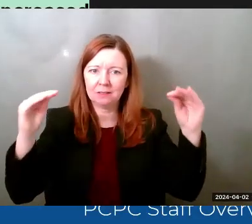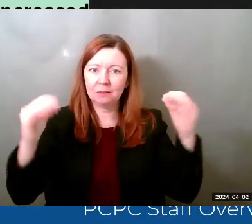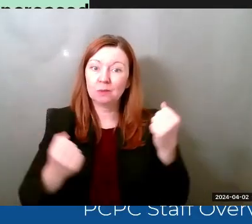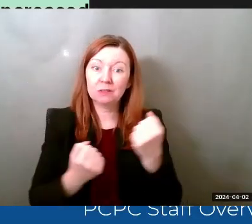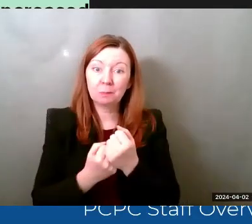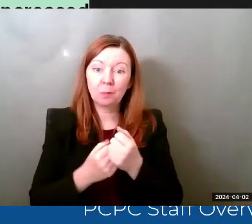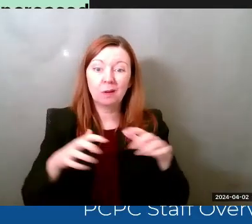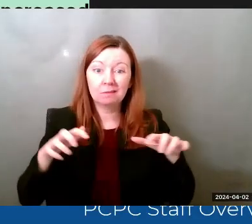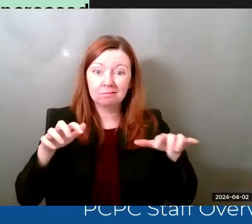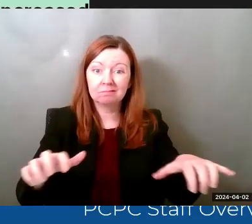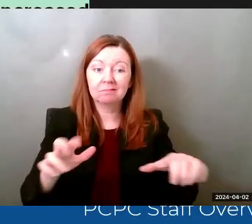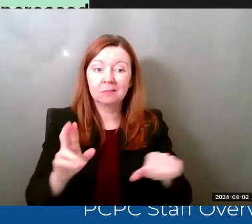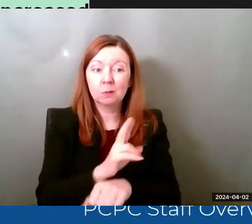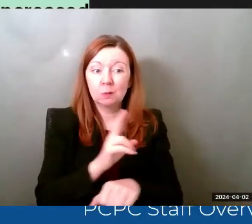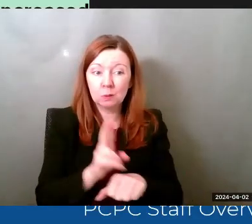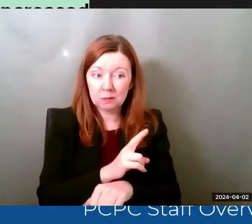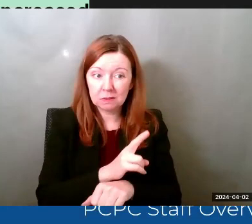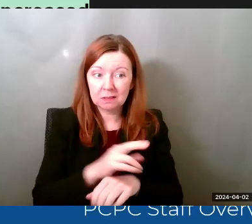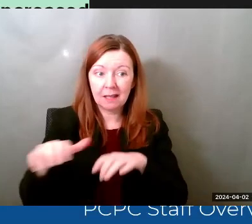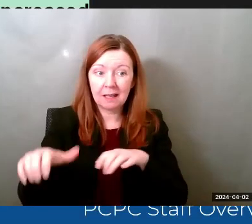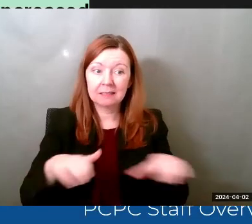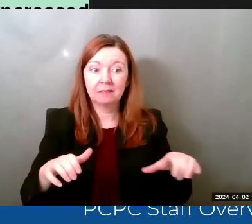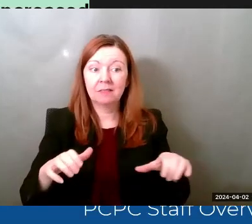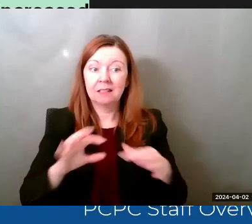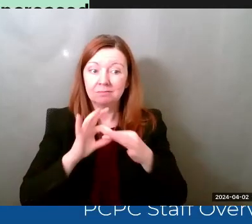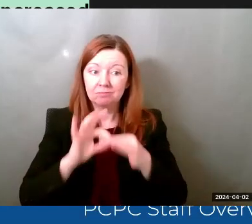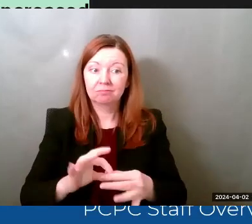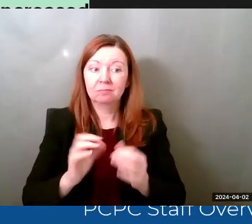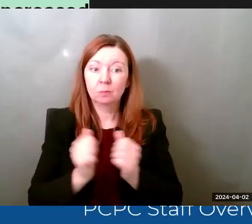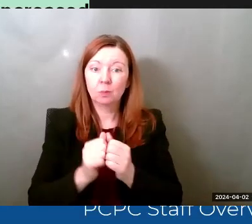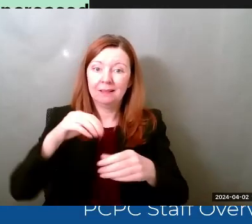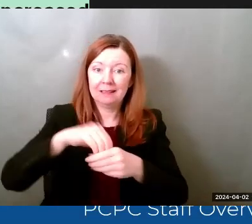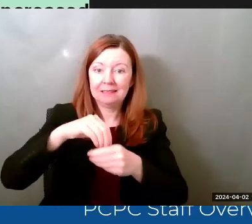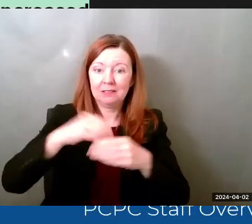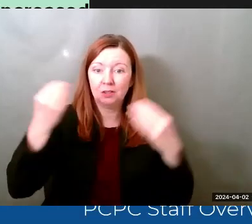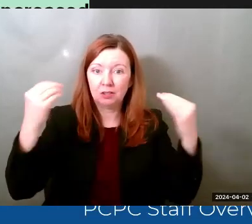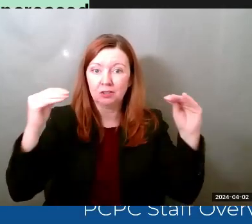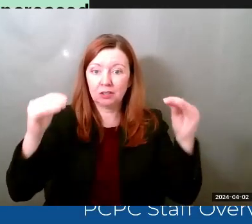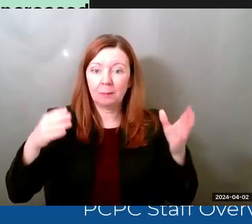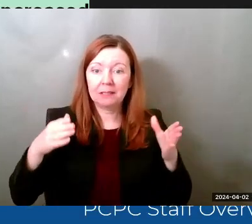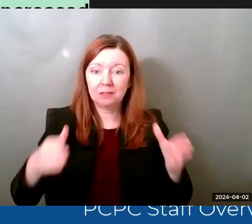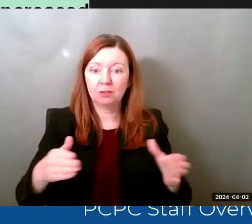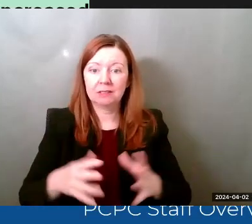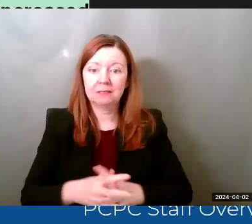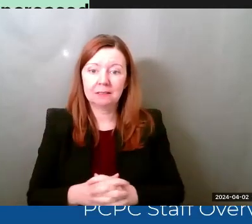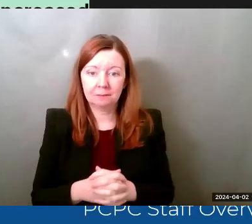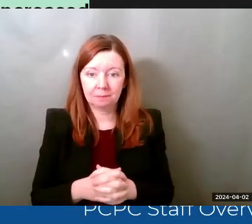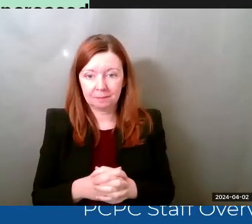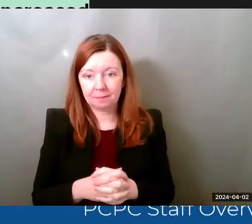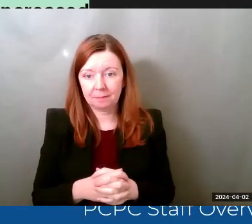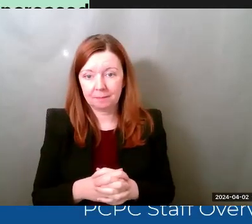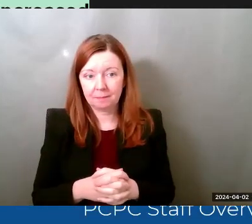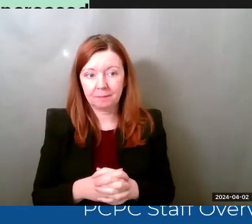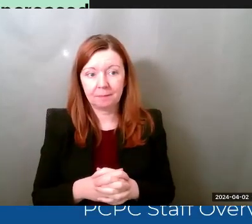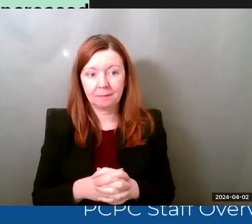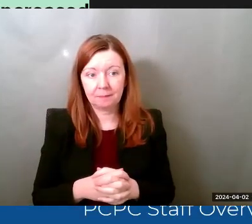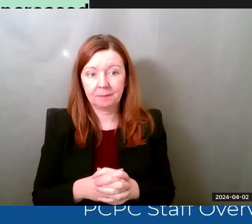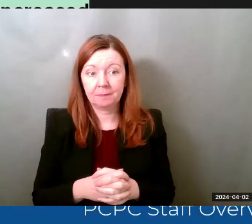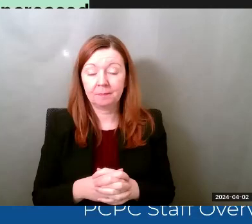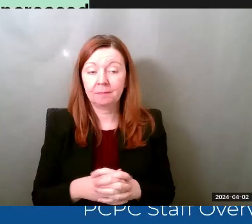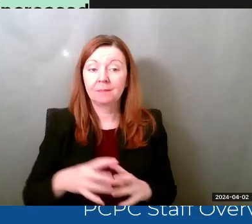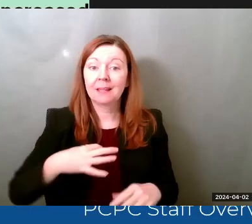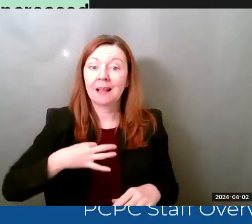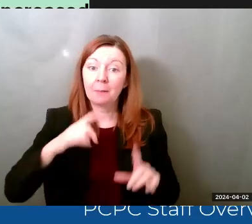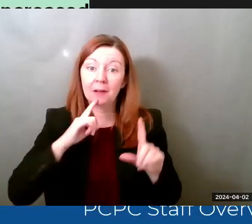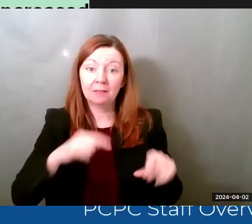the density of use and activity normally associated with interior shopping streets. The